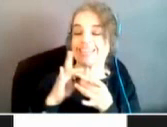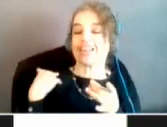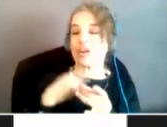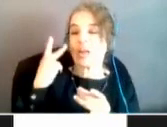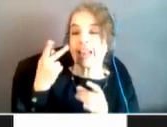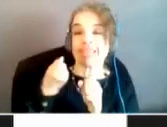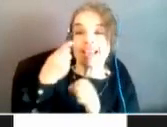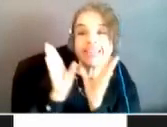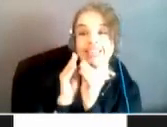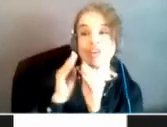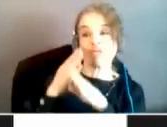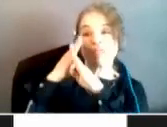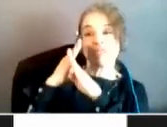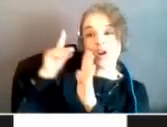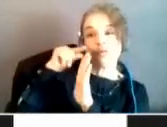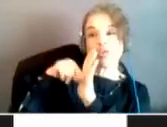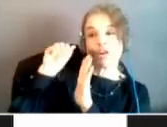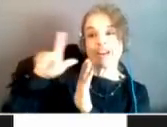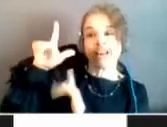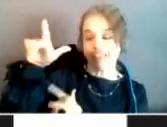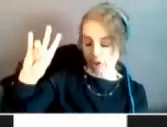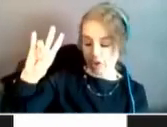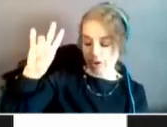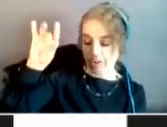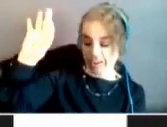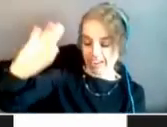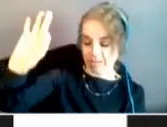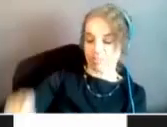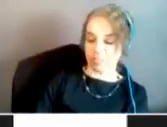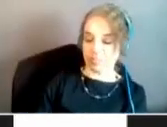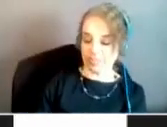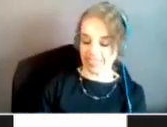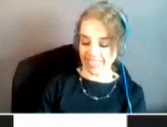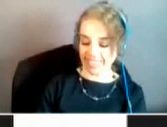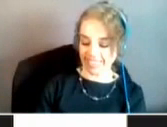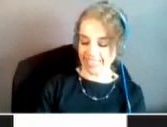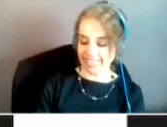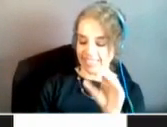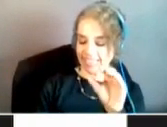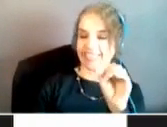see you at our next our quarterly meeting on April 27th at 9 a.m. Thank you